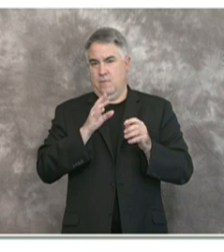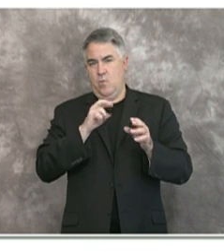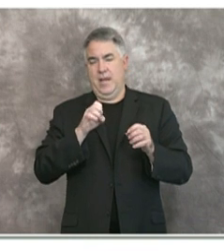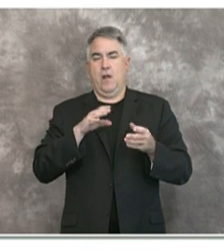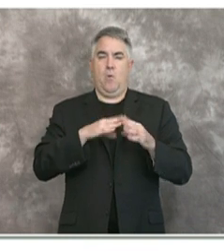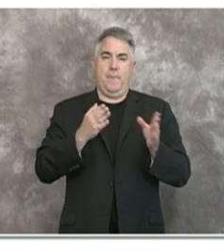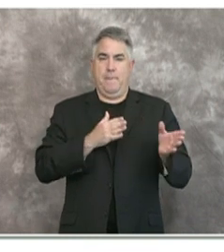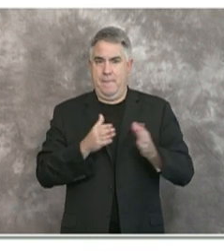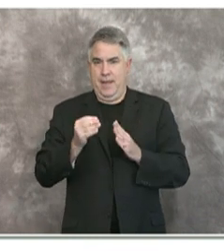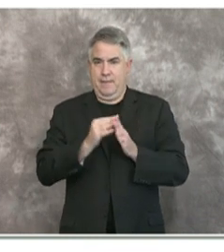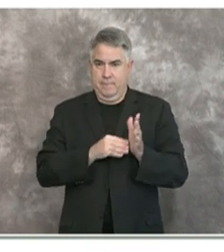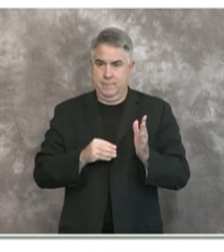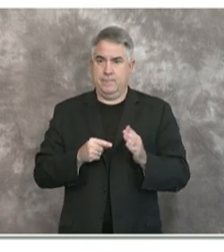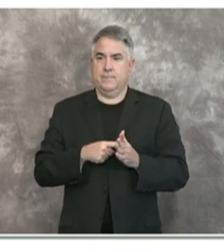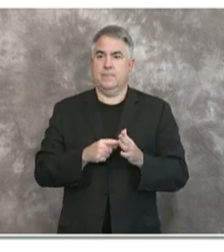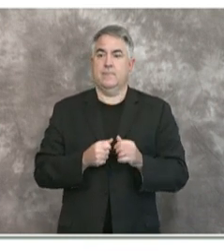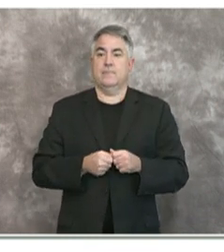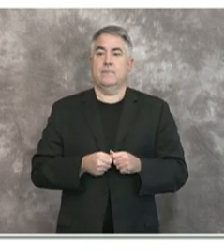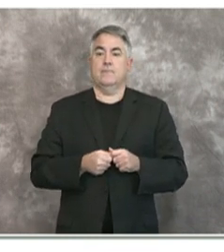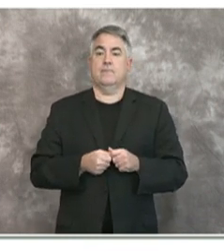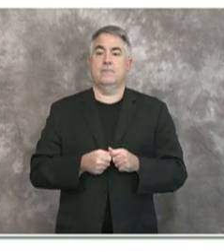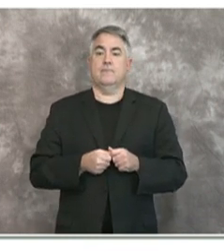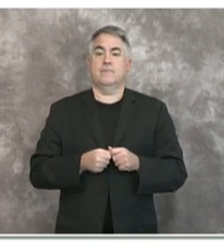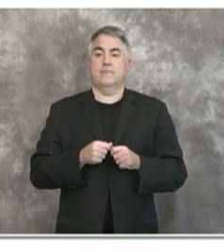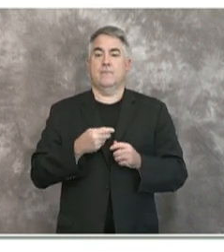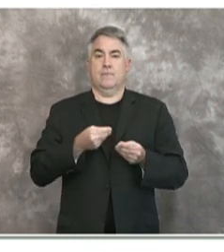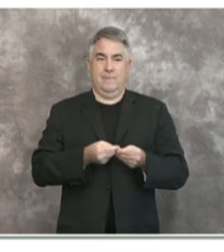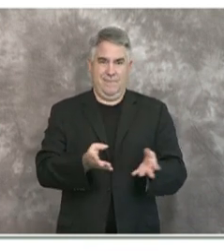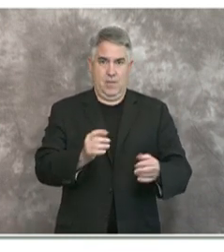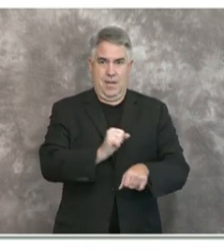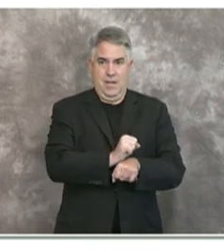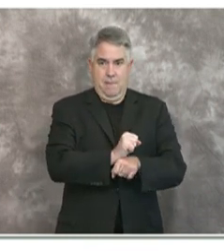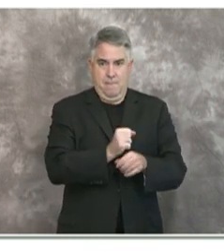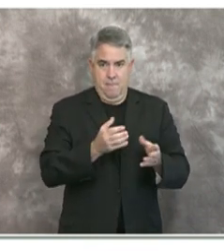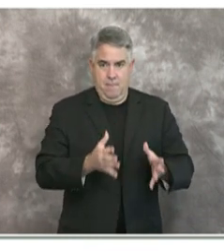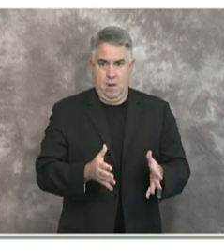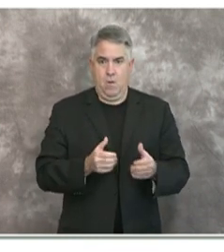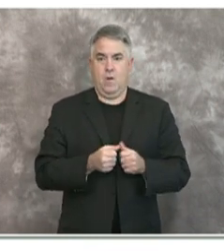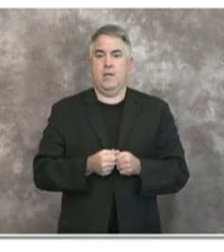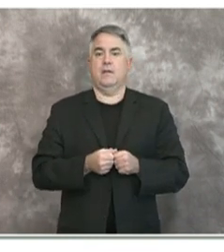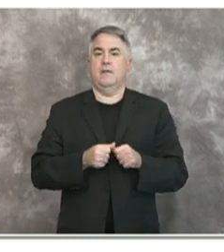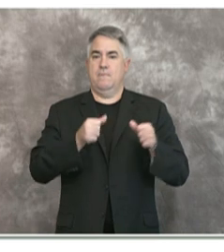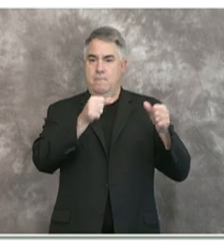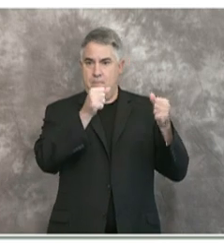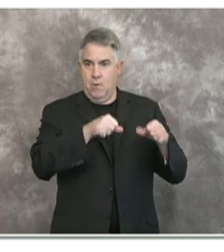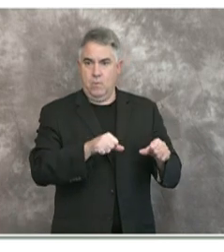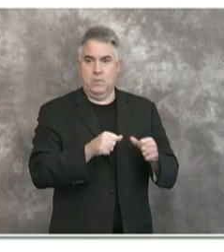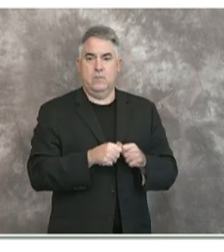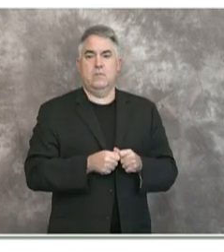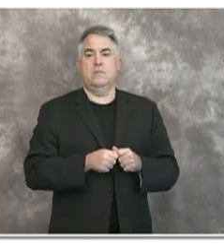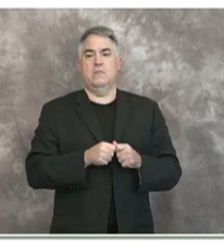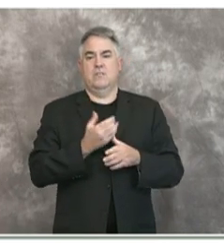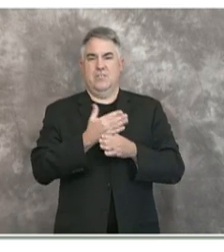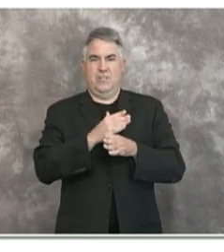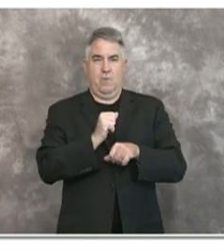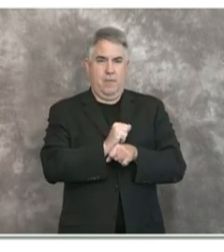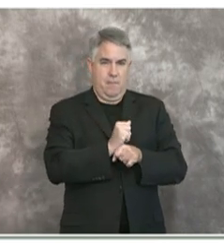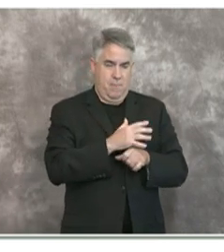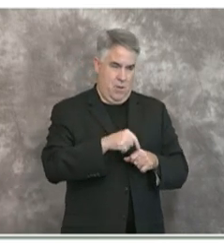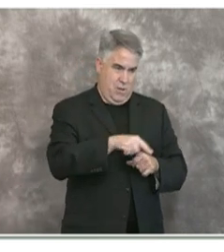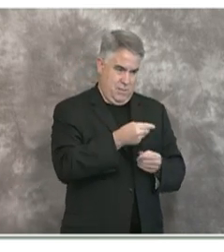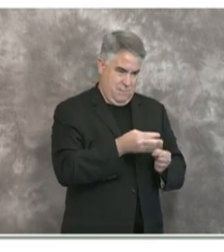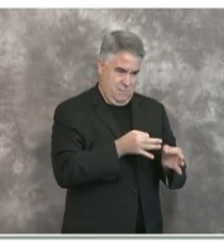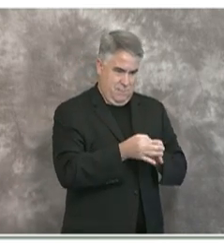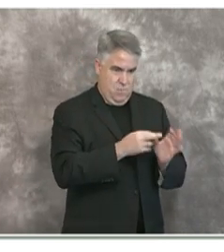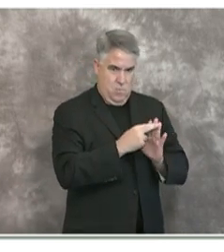website, coronavirus-sd.com. Fill out that plan, post it, share it with your employees. You need to post